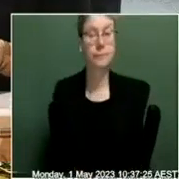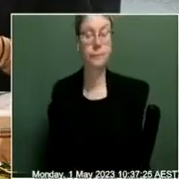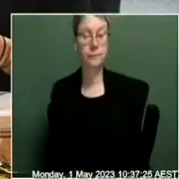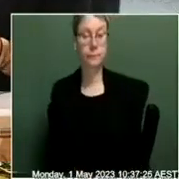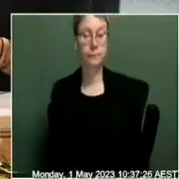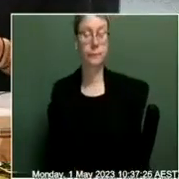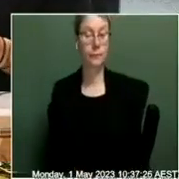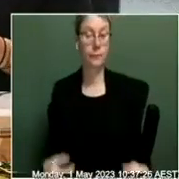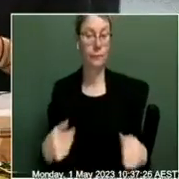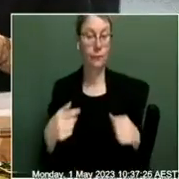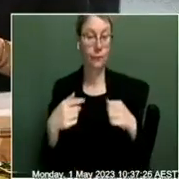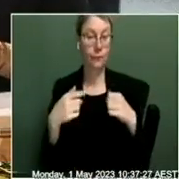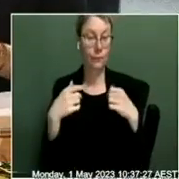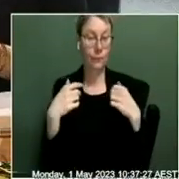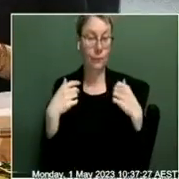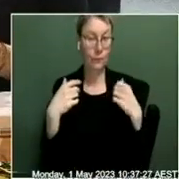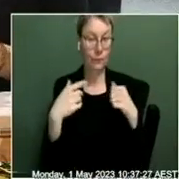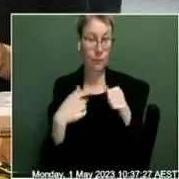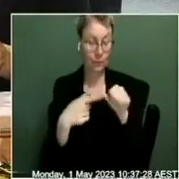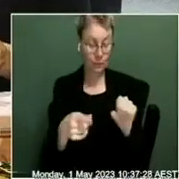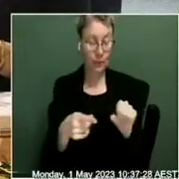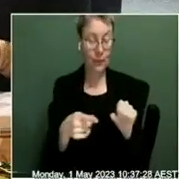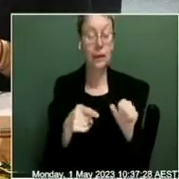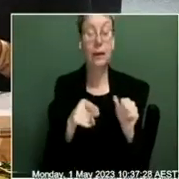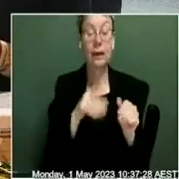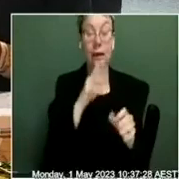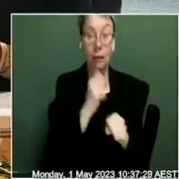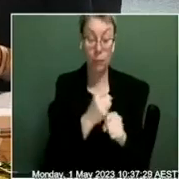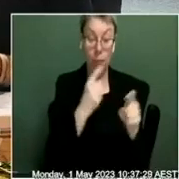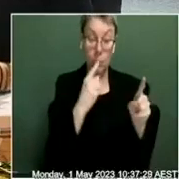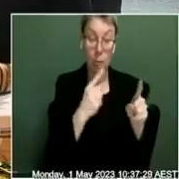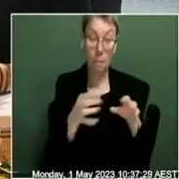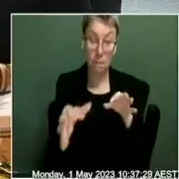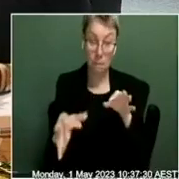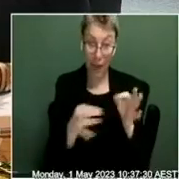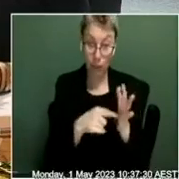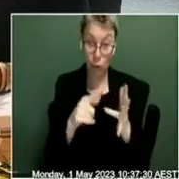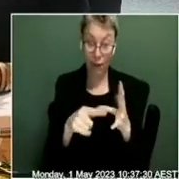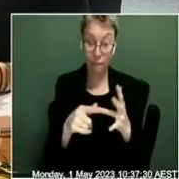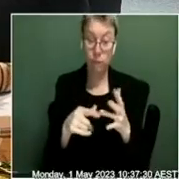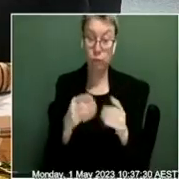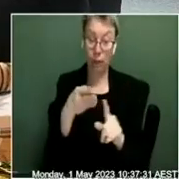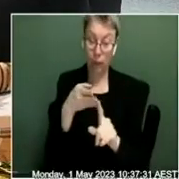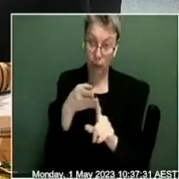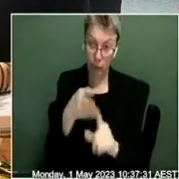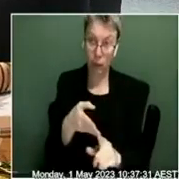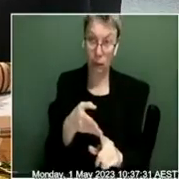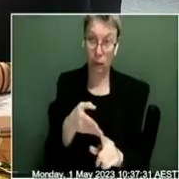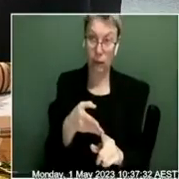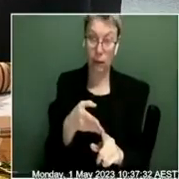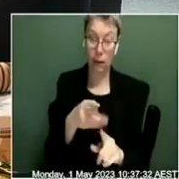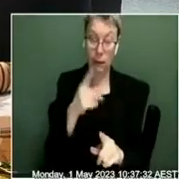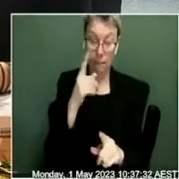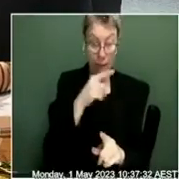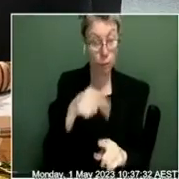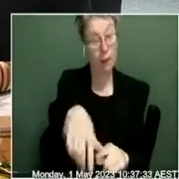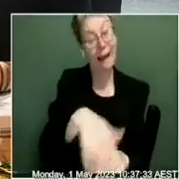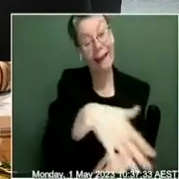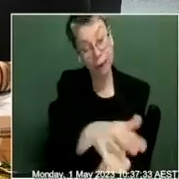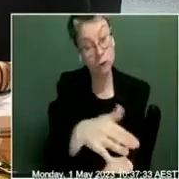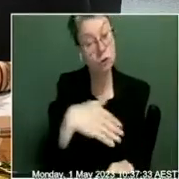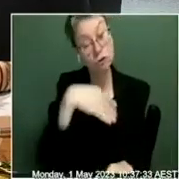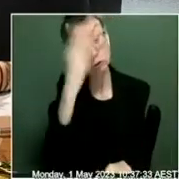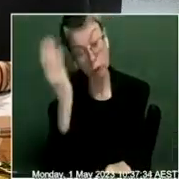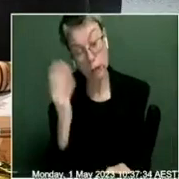to people found publicly intoxicated. And so that is the although the word access is used, it's not